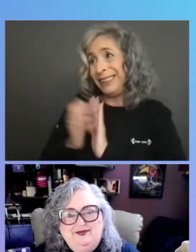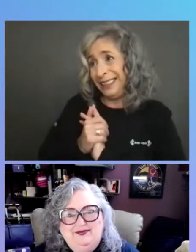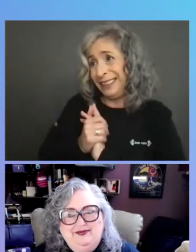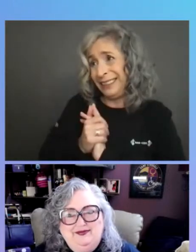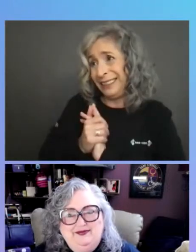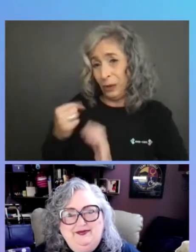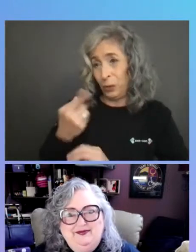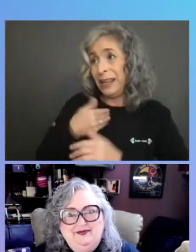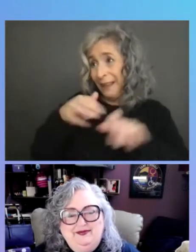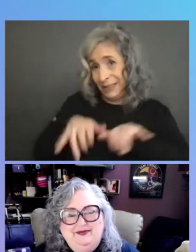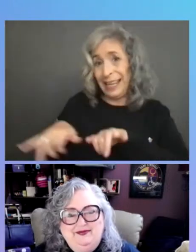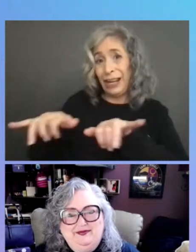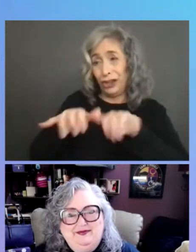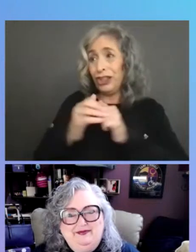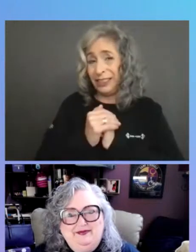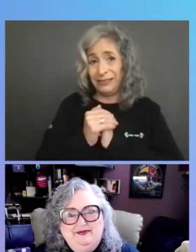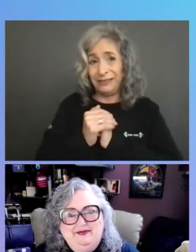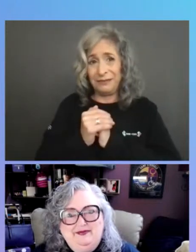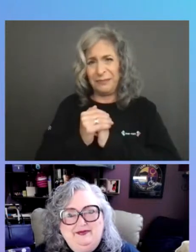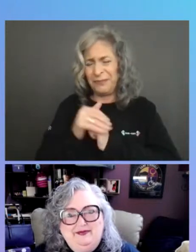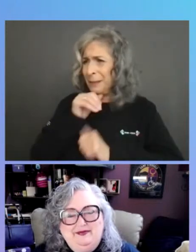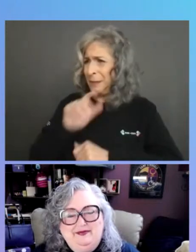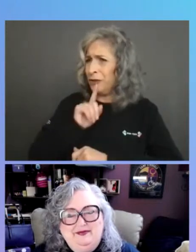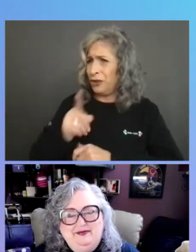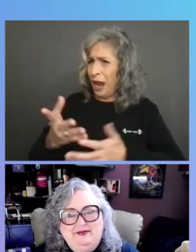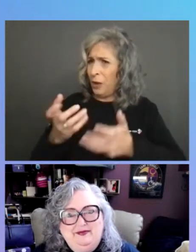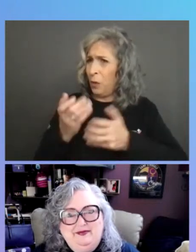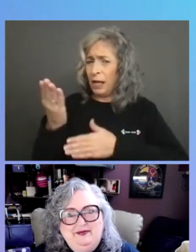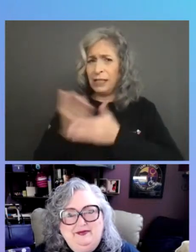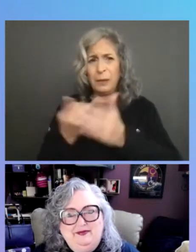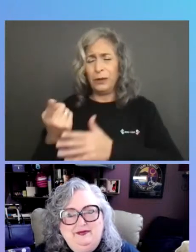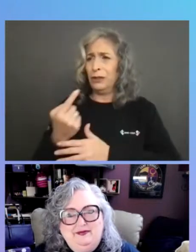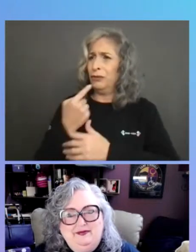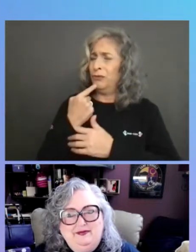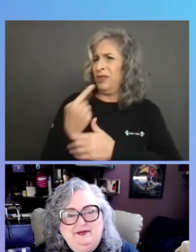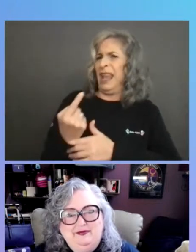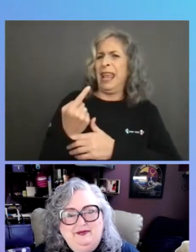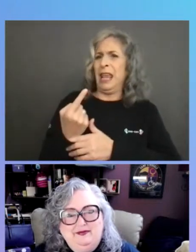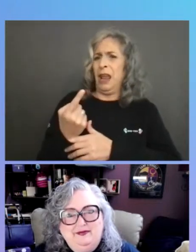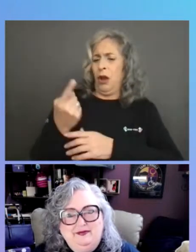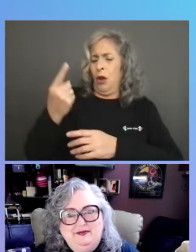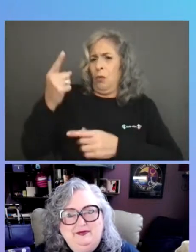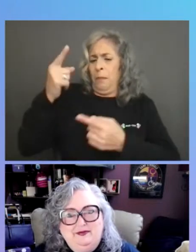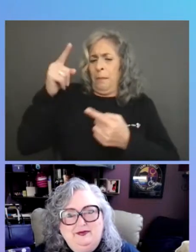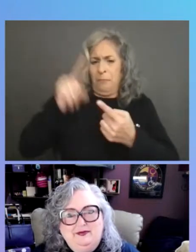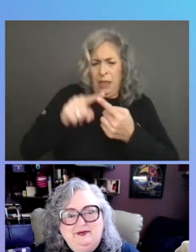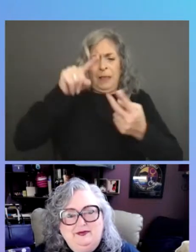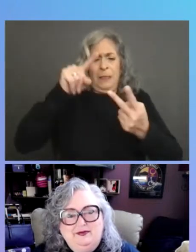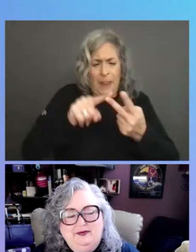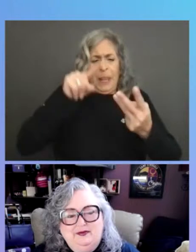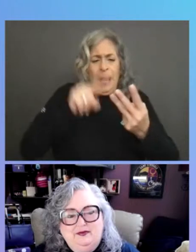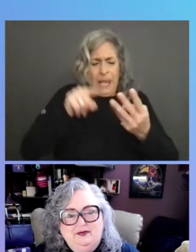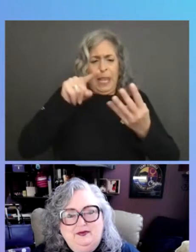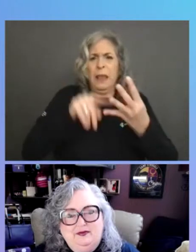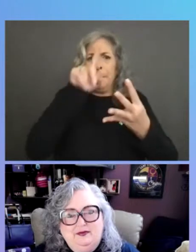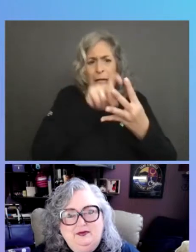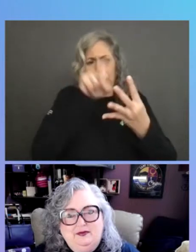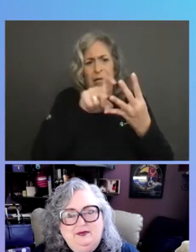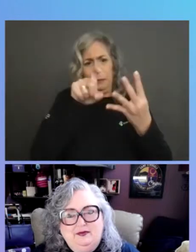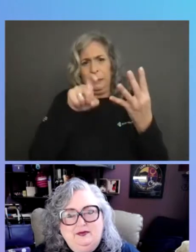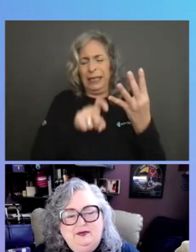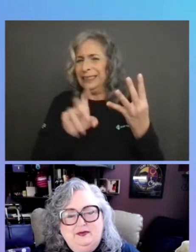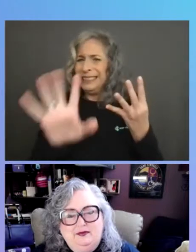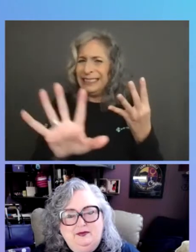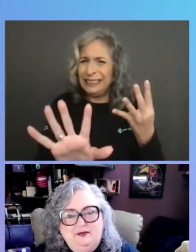have standards, and I'm not sure that I want someone saying what it is that the profession means. And so that little bit